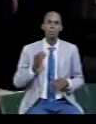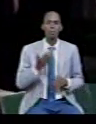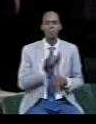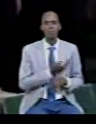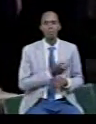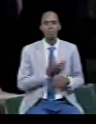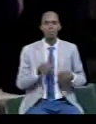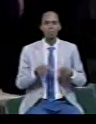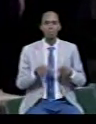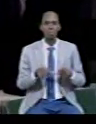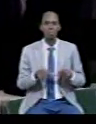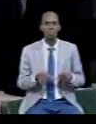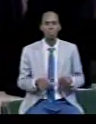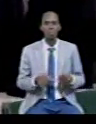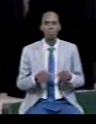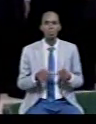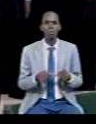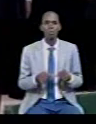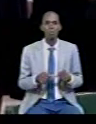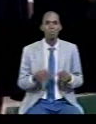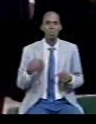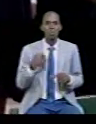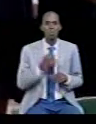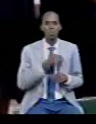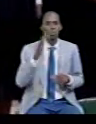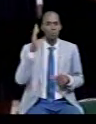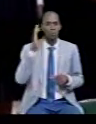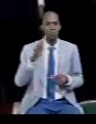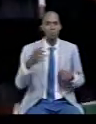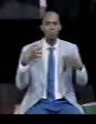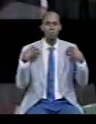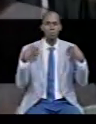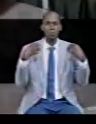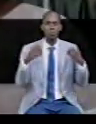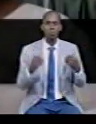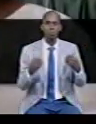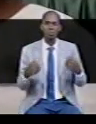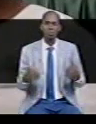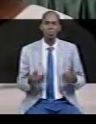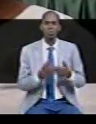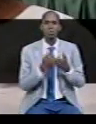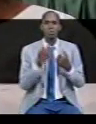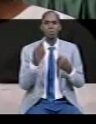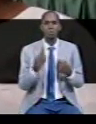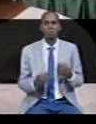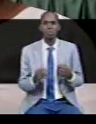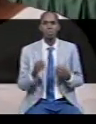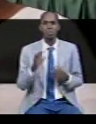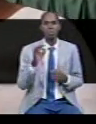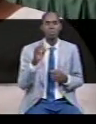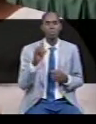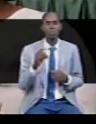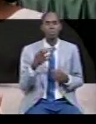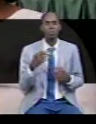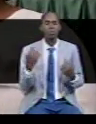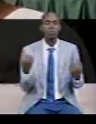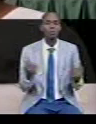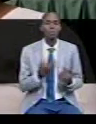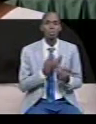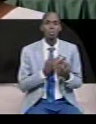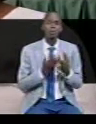stay. We'll bravely storm the foot of sin, and through